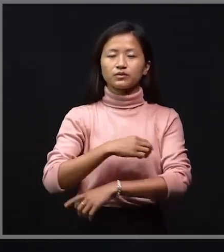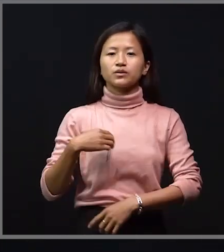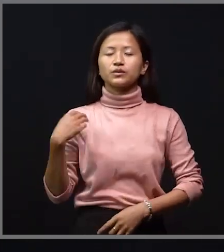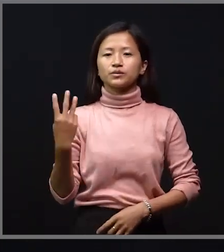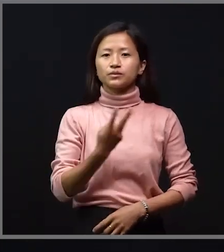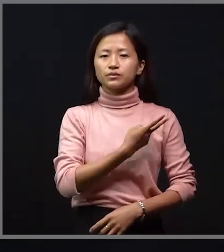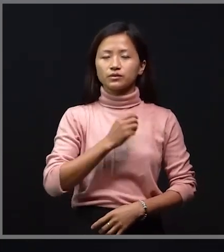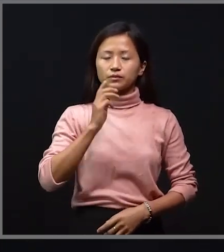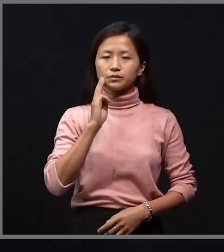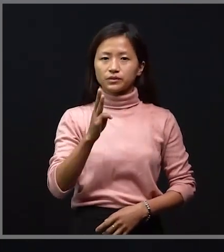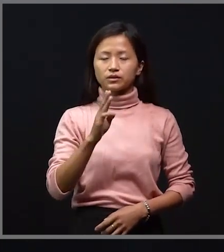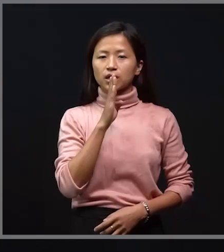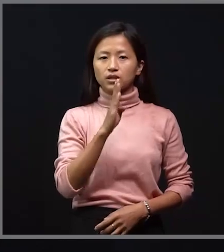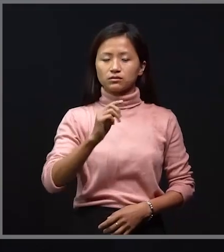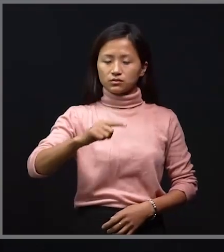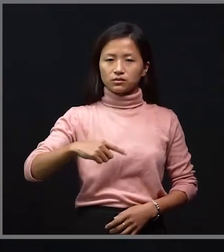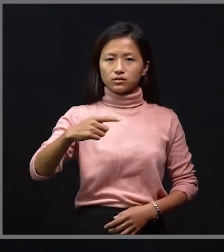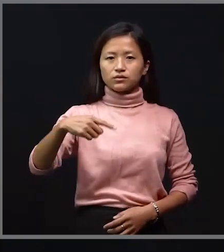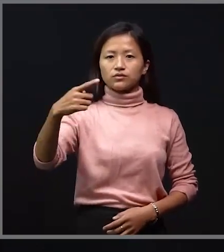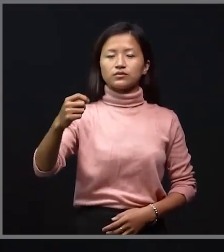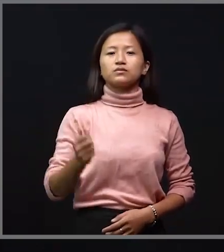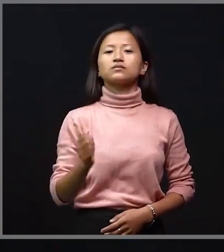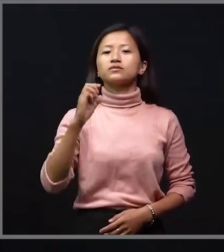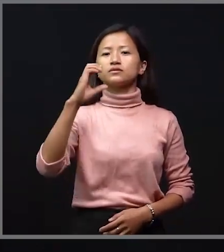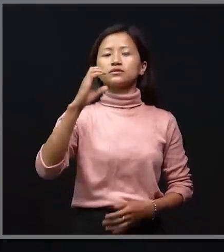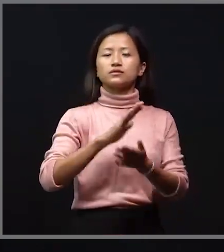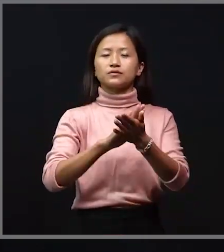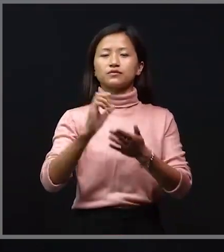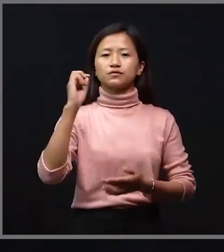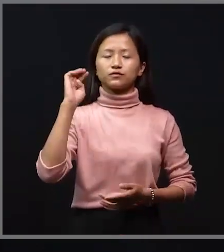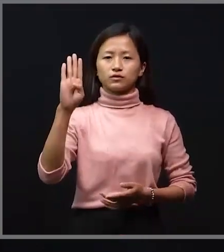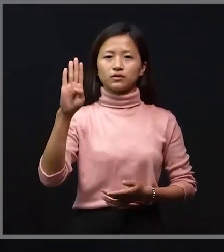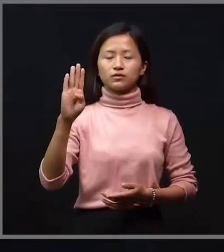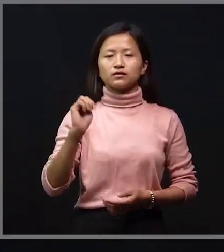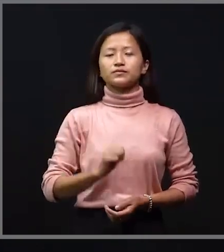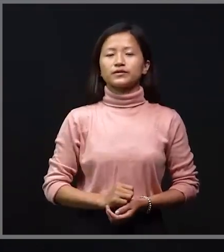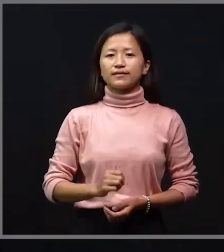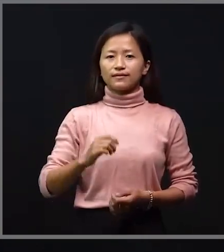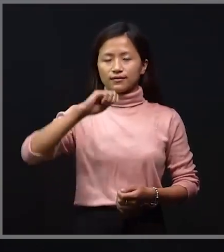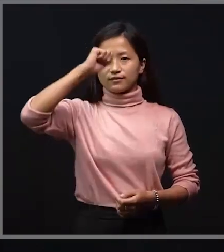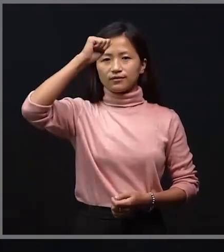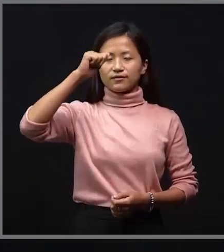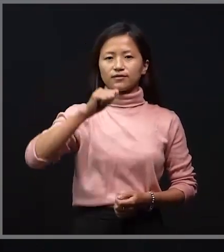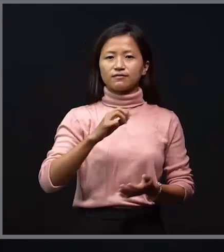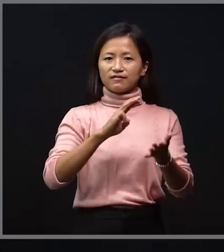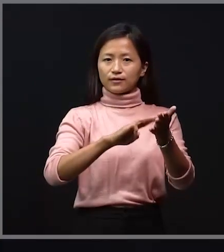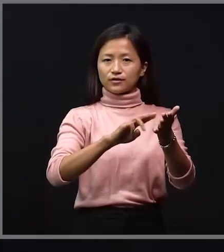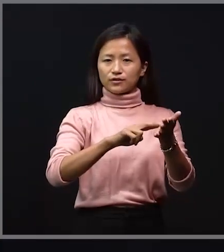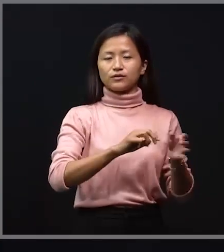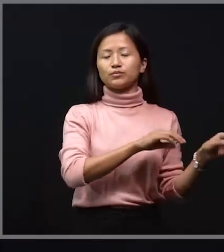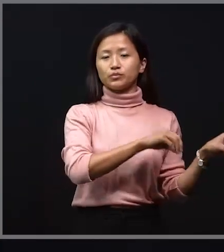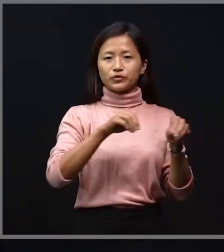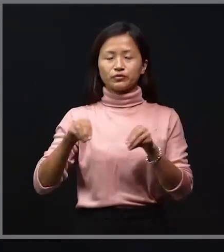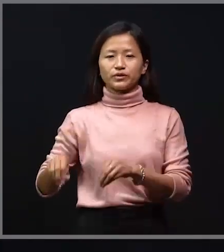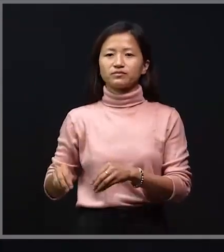be continuing with the chapter that is chapter 4 Indian National Movement, which we have started in the previous session,